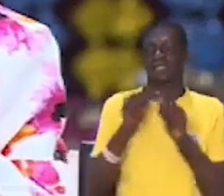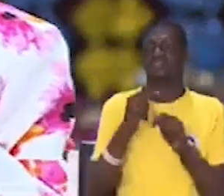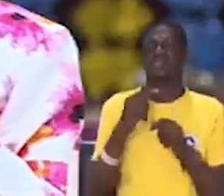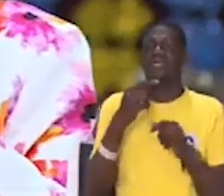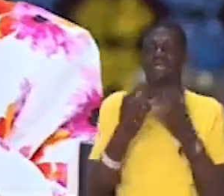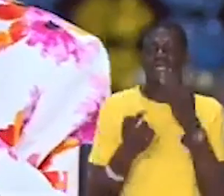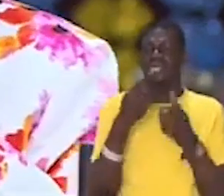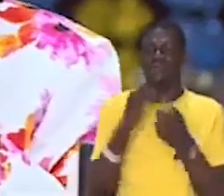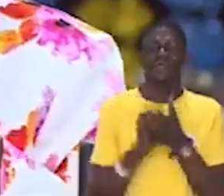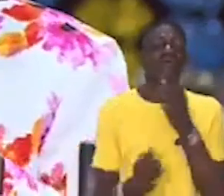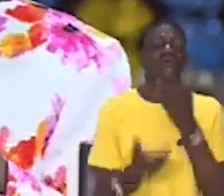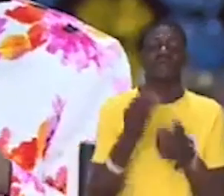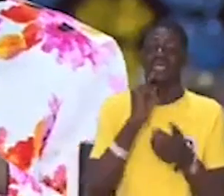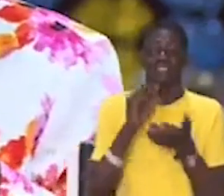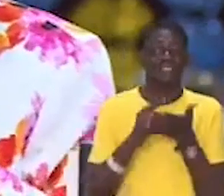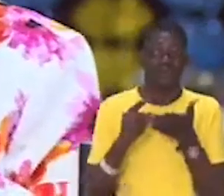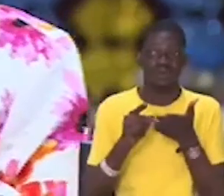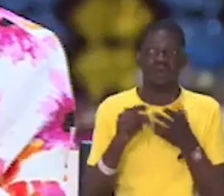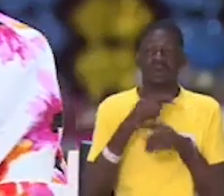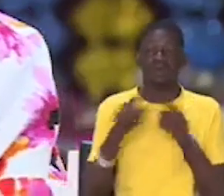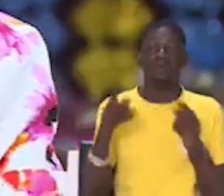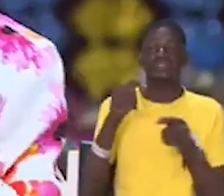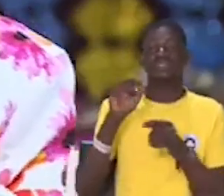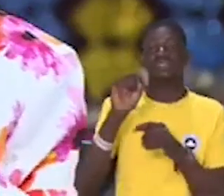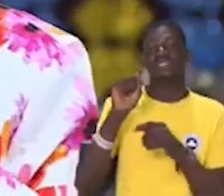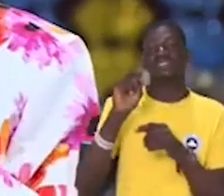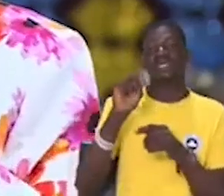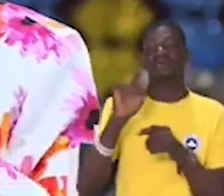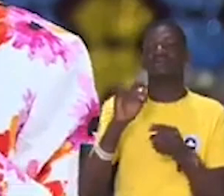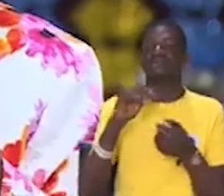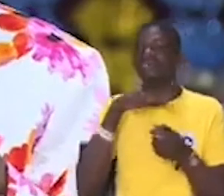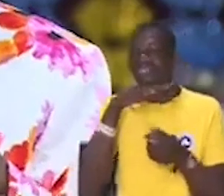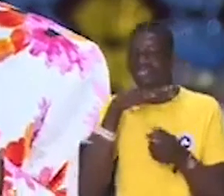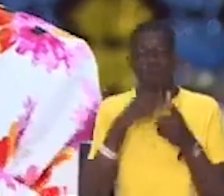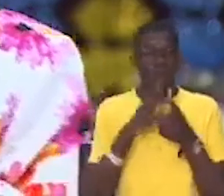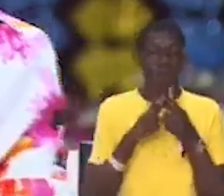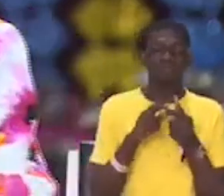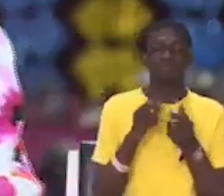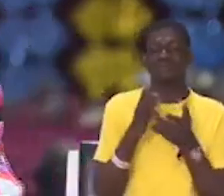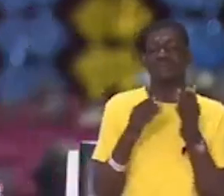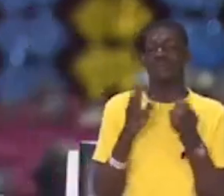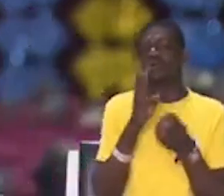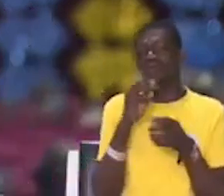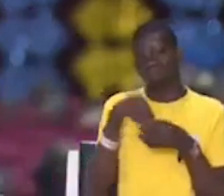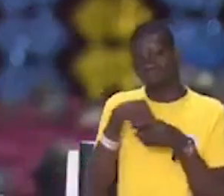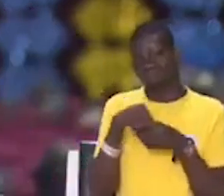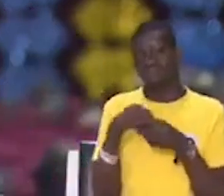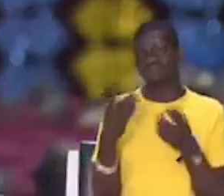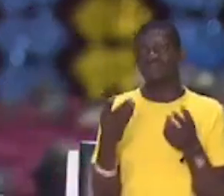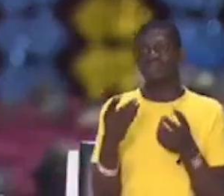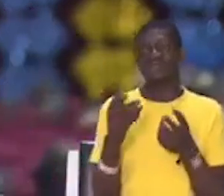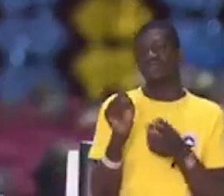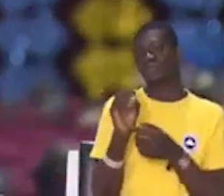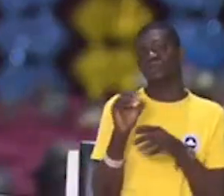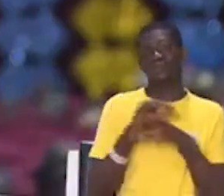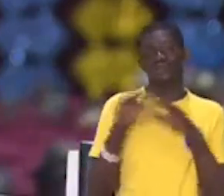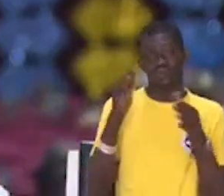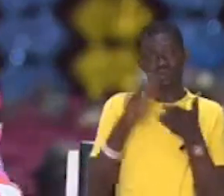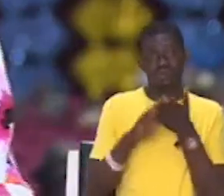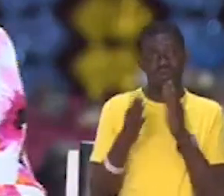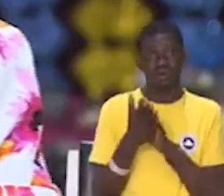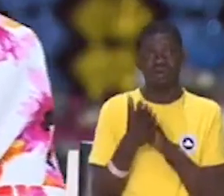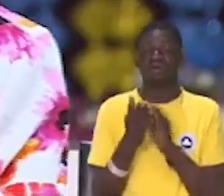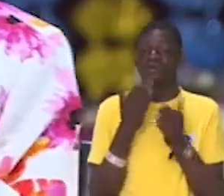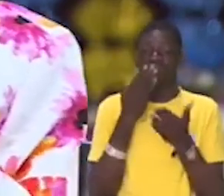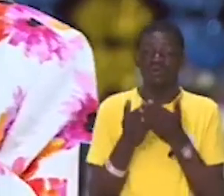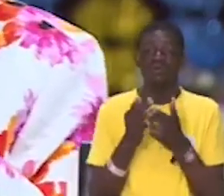pure. But the tank may be contaminated. It may be dirty, or maybe there's even water. So you don't get optimal